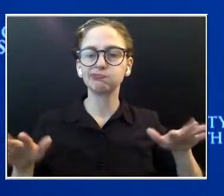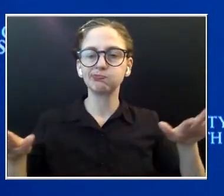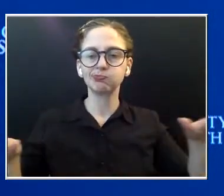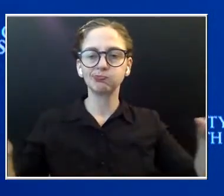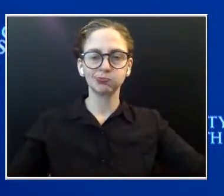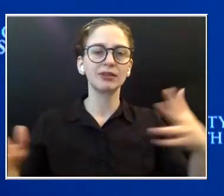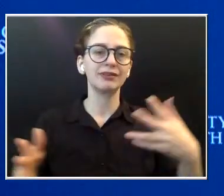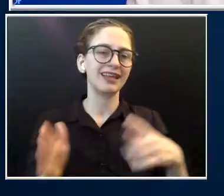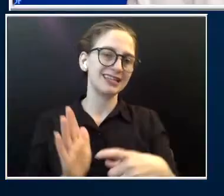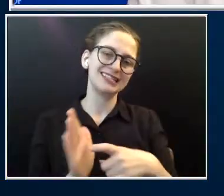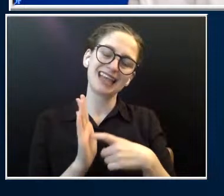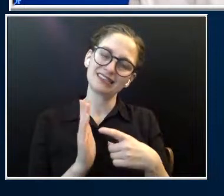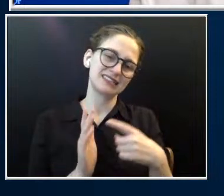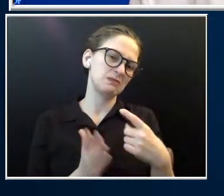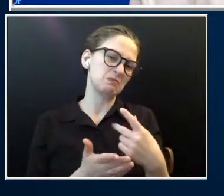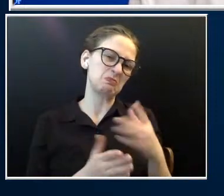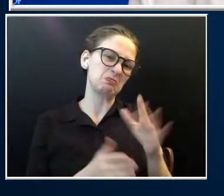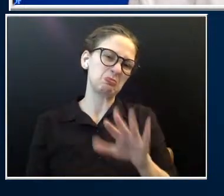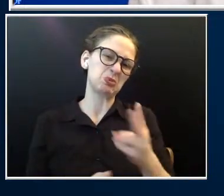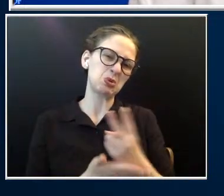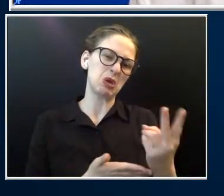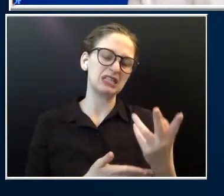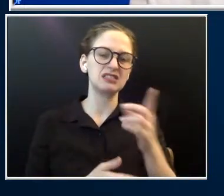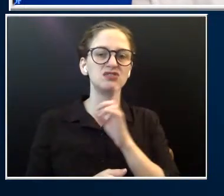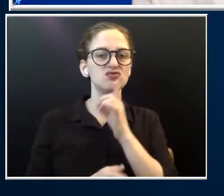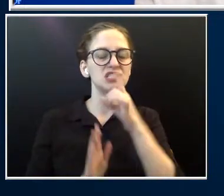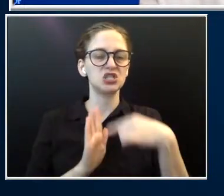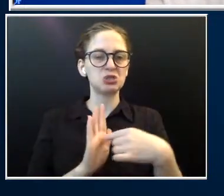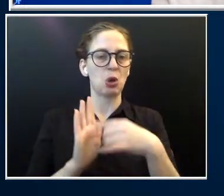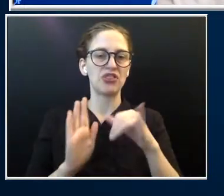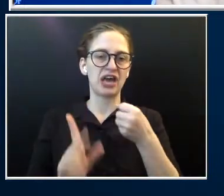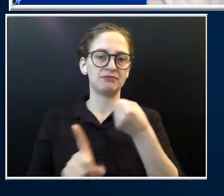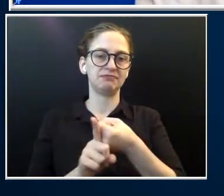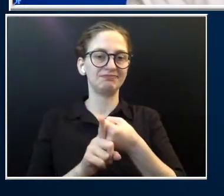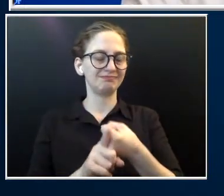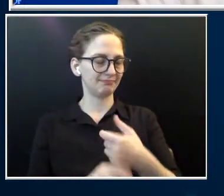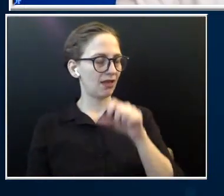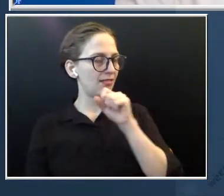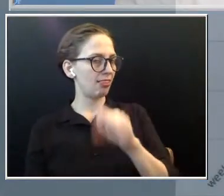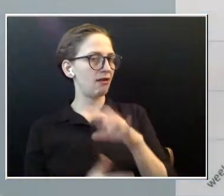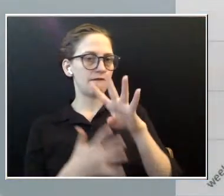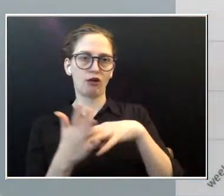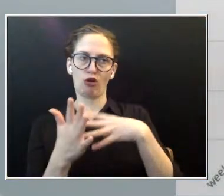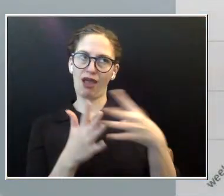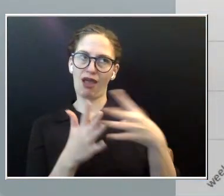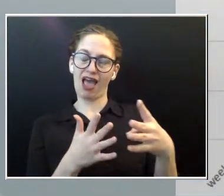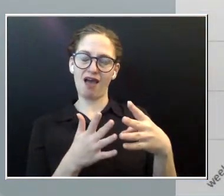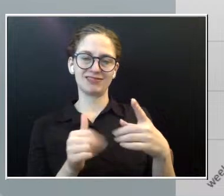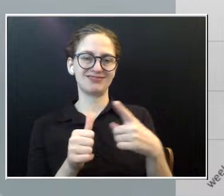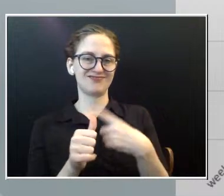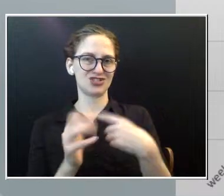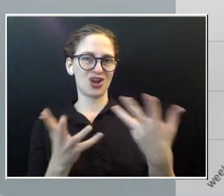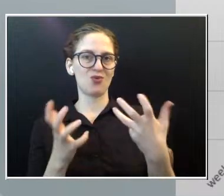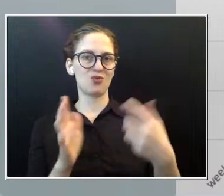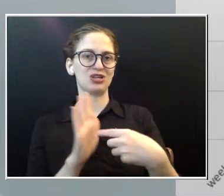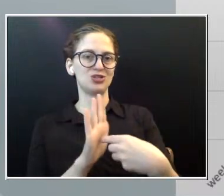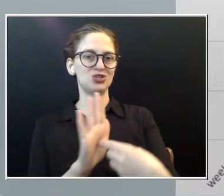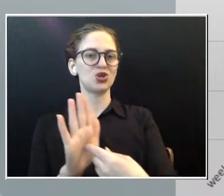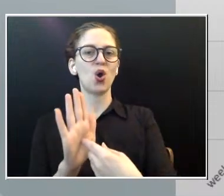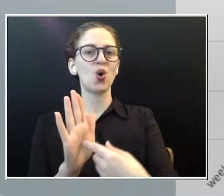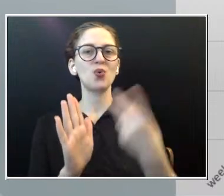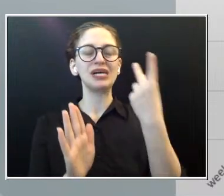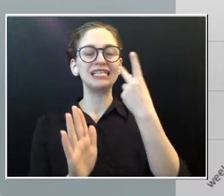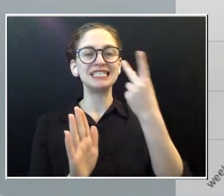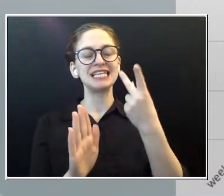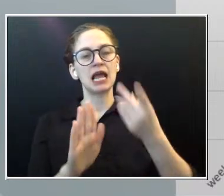that full effect. You know, I love graphs. We've got a couple on the show today. The first is a demonstration because we're seeing a rise. This is a total combination